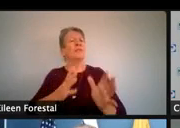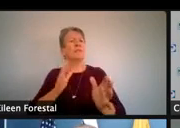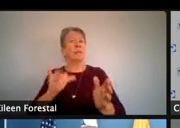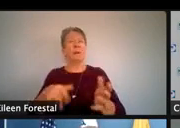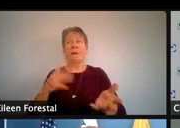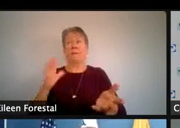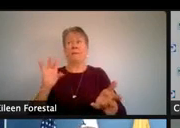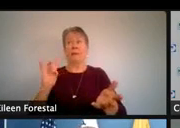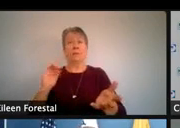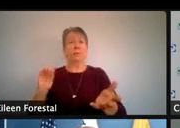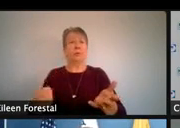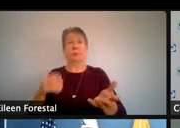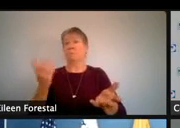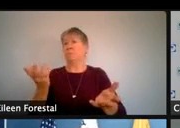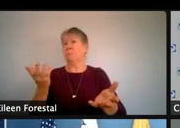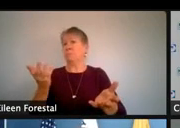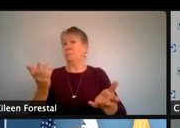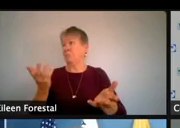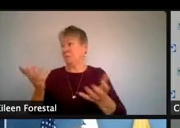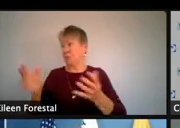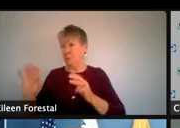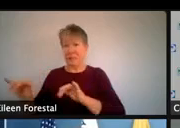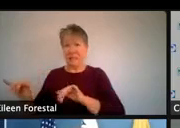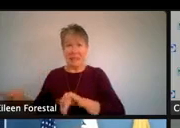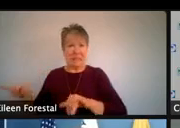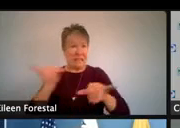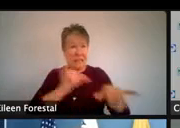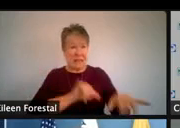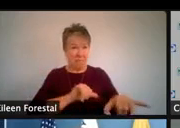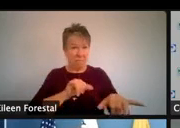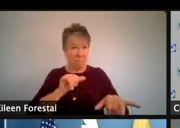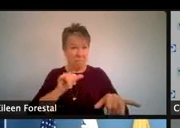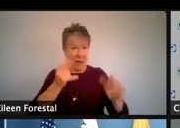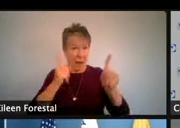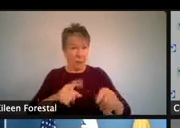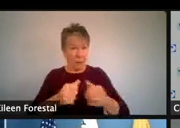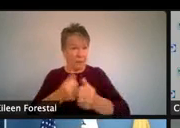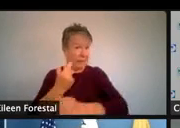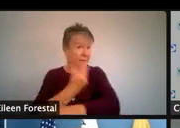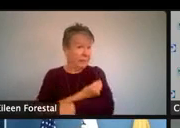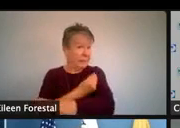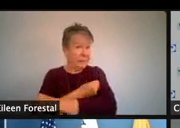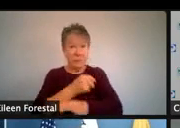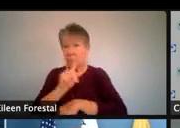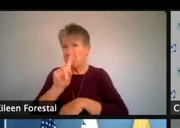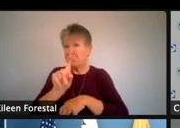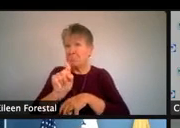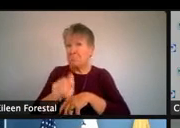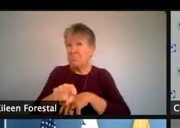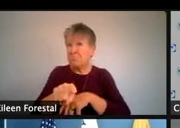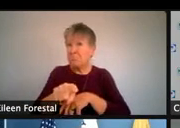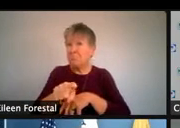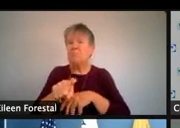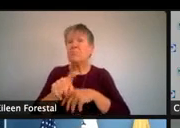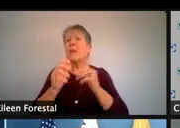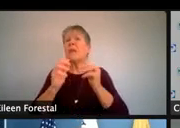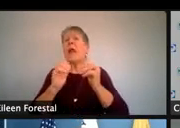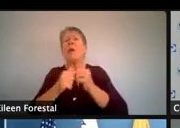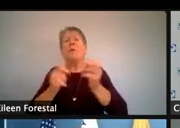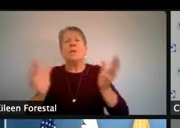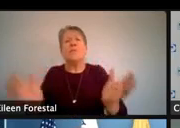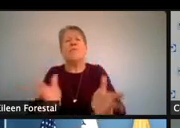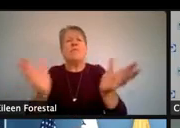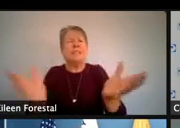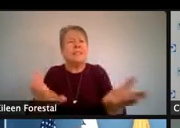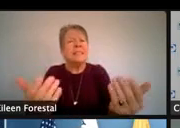what else can we possibly do to incentivize people to get the vaccine? And then second and last question,